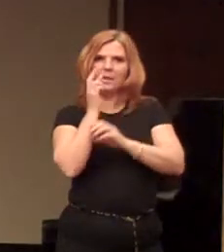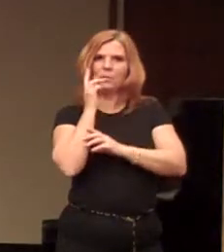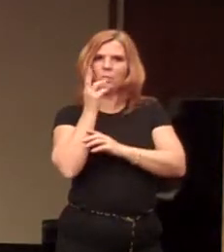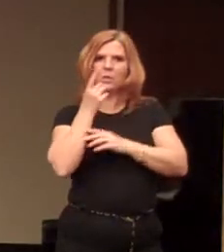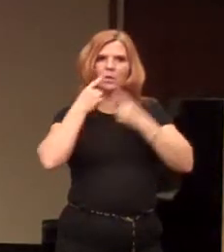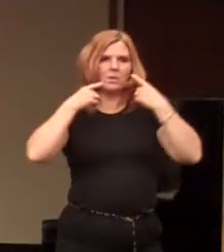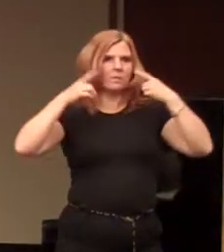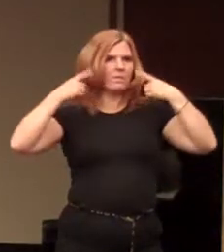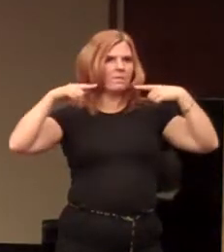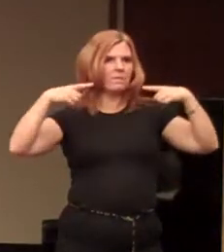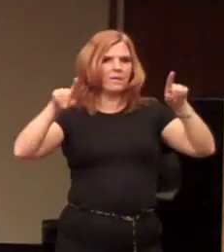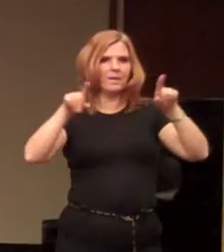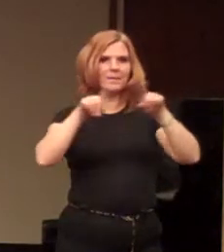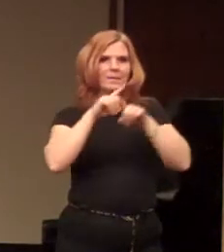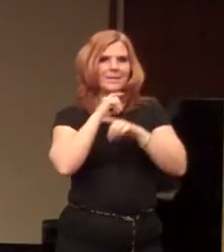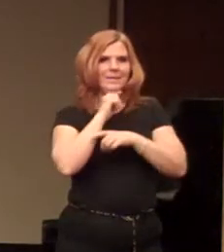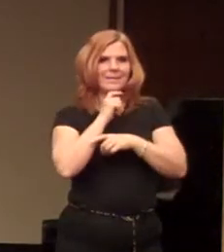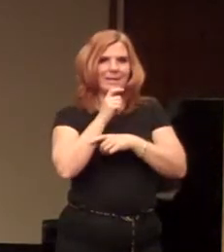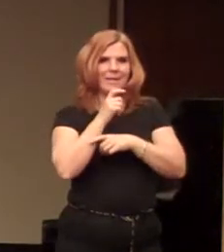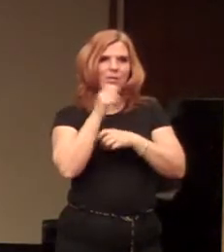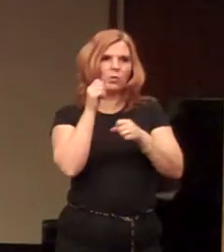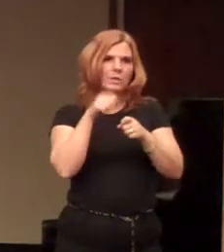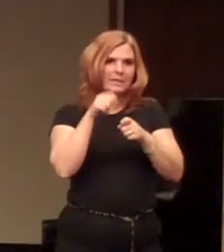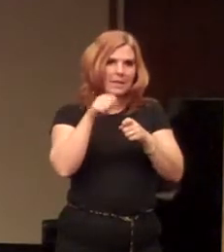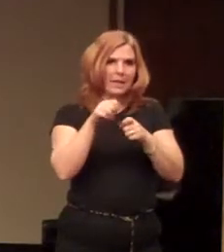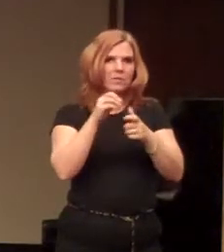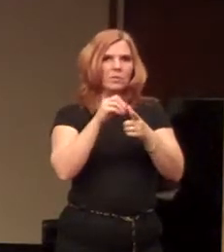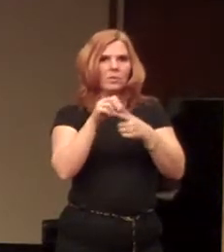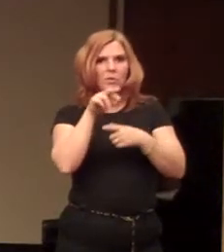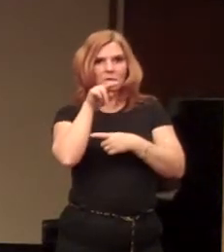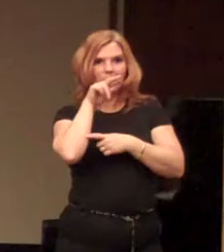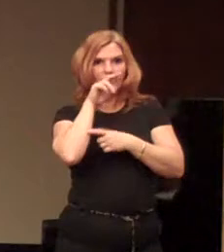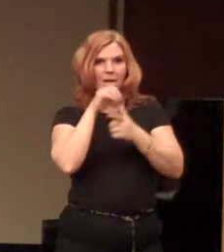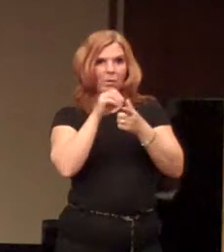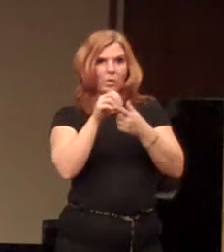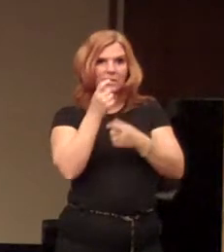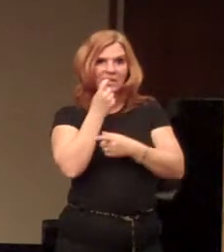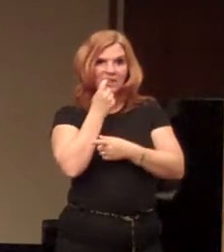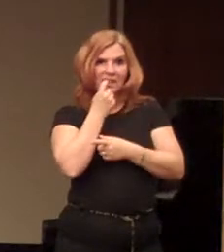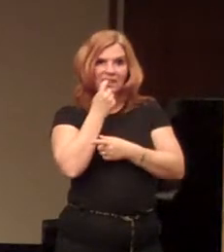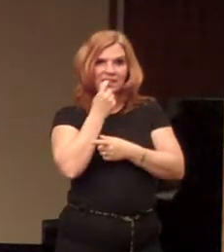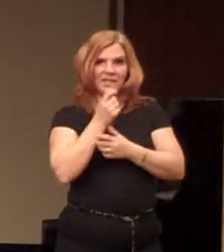famous as its steel, or its nails, or its tobacco, or its glass